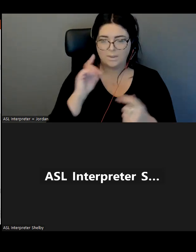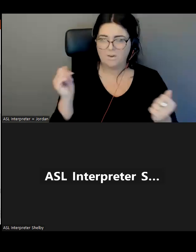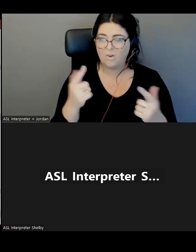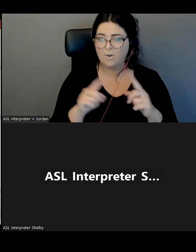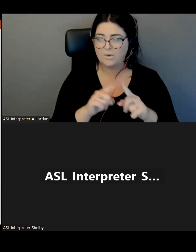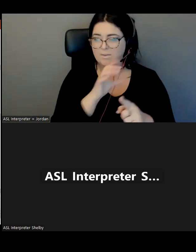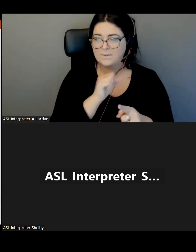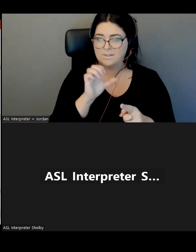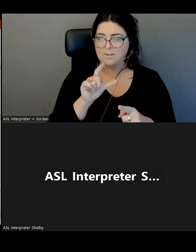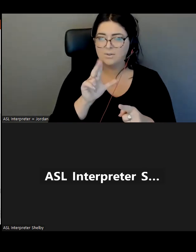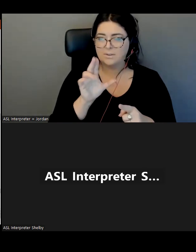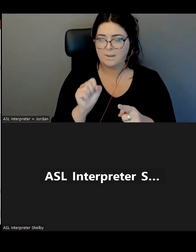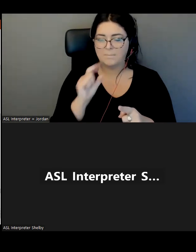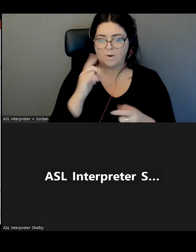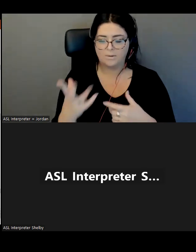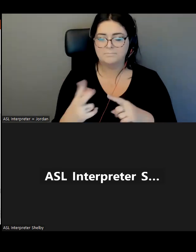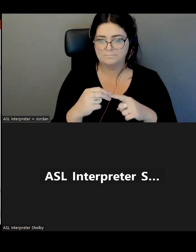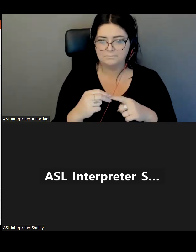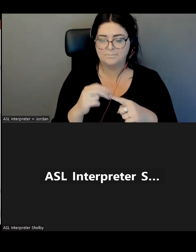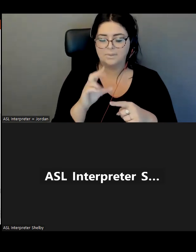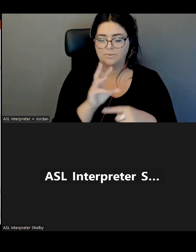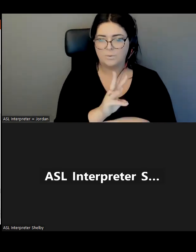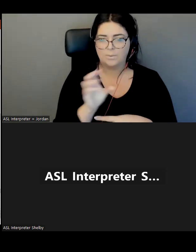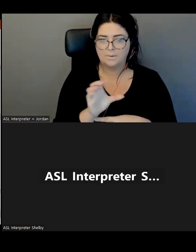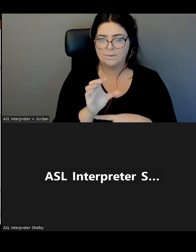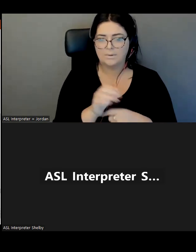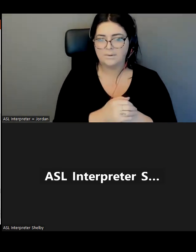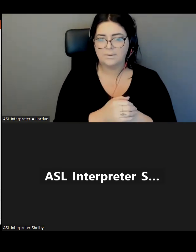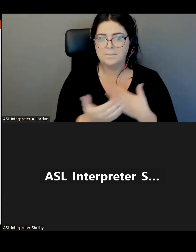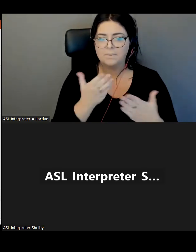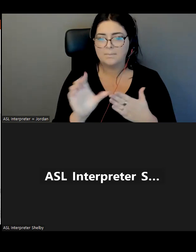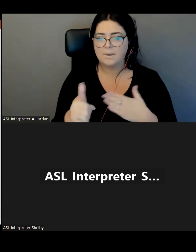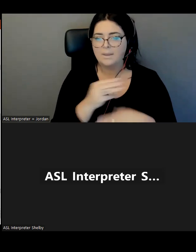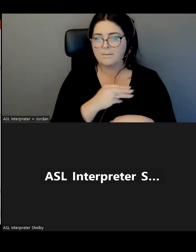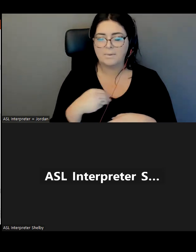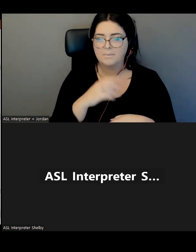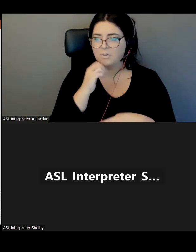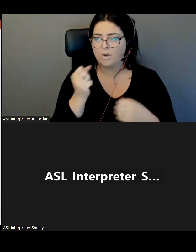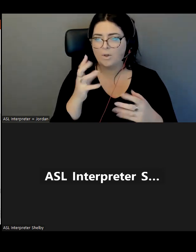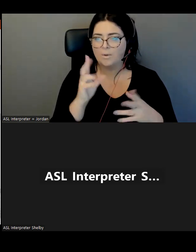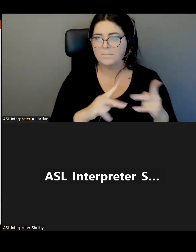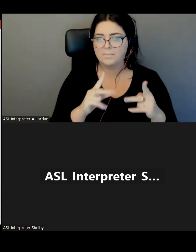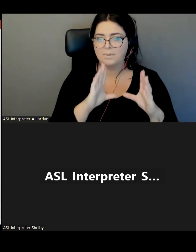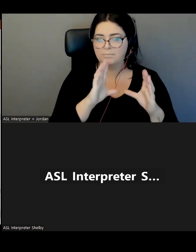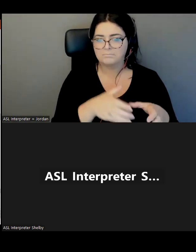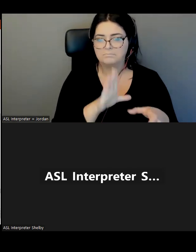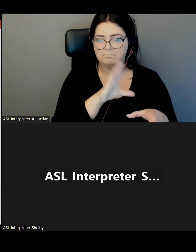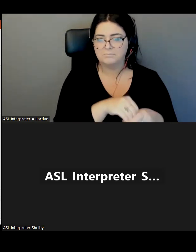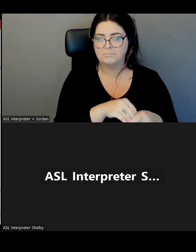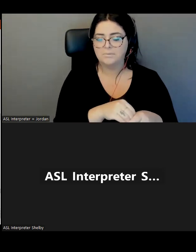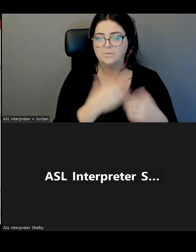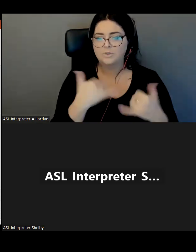region is a member. Others are, you know, might not have quite so many. We do try to have